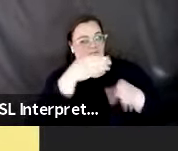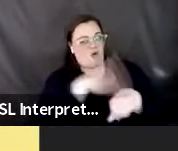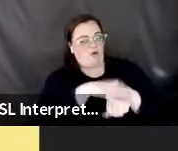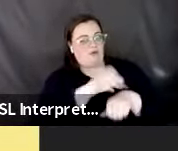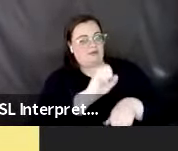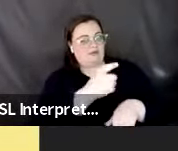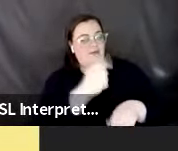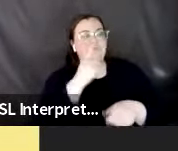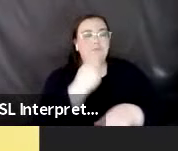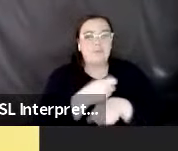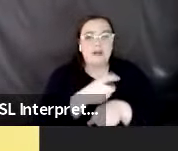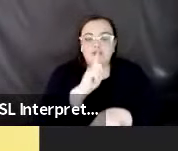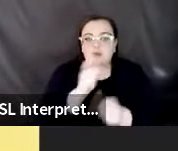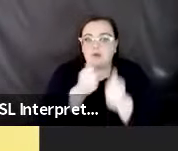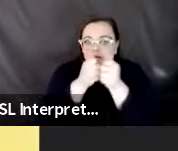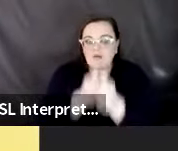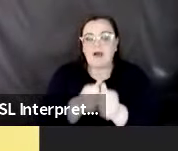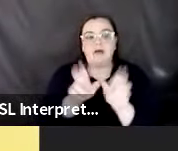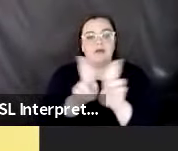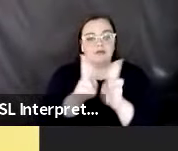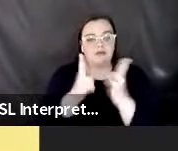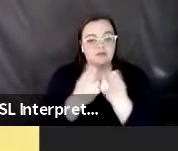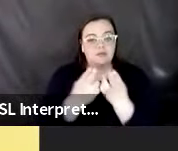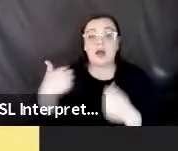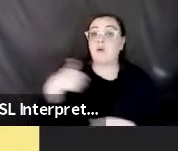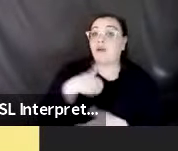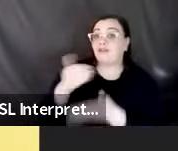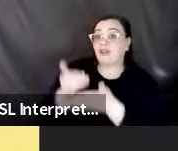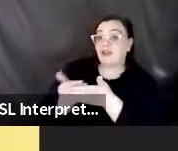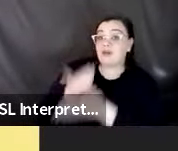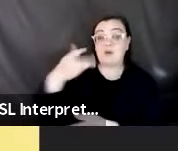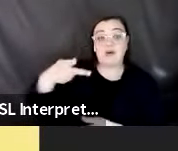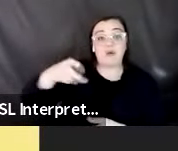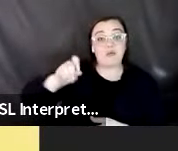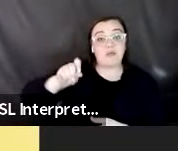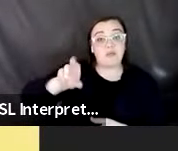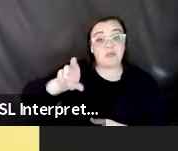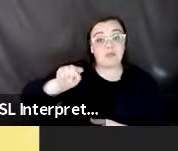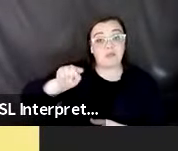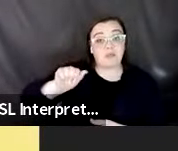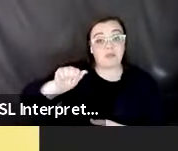a new online claim portal that you can submit a claim through